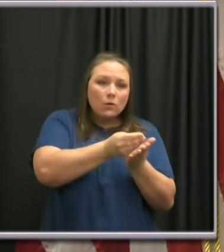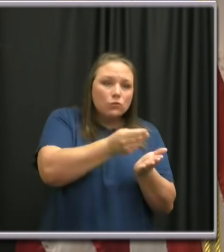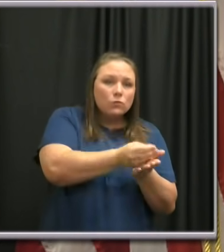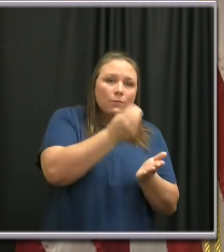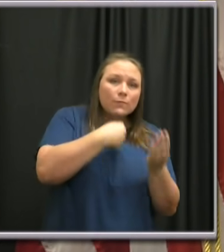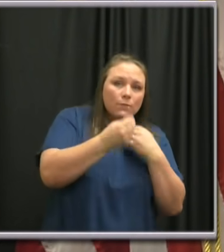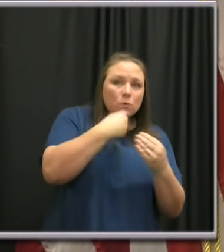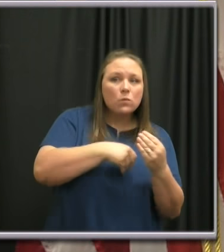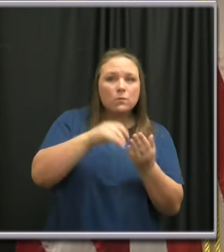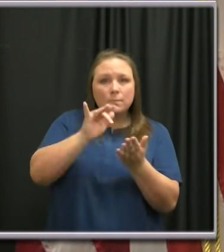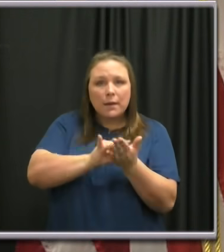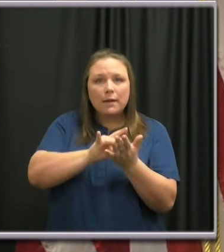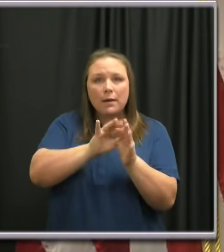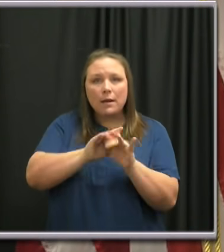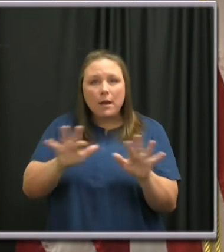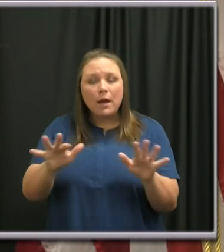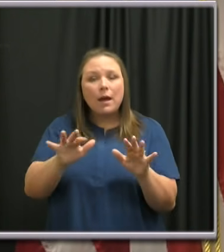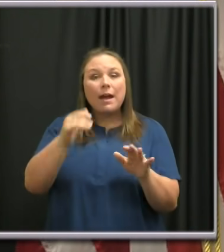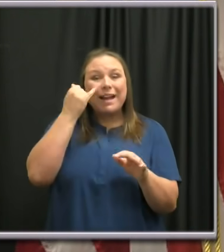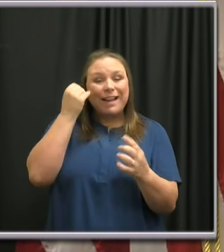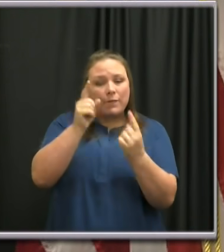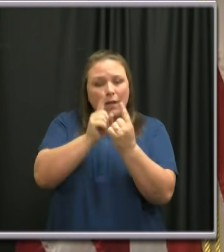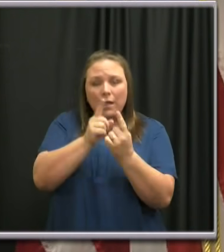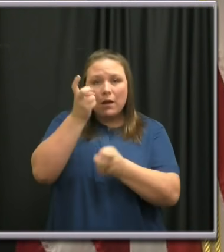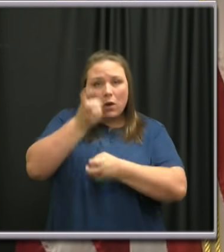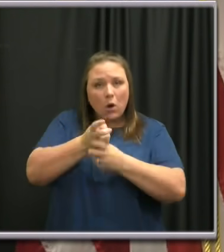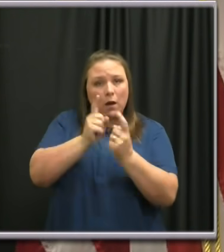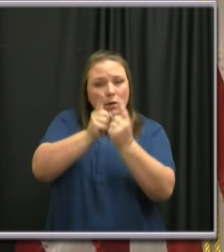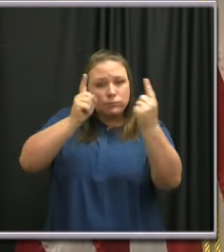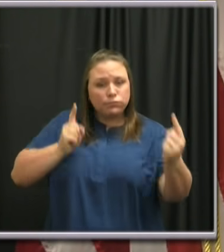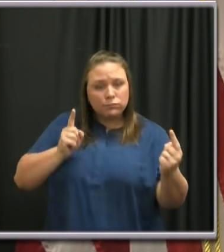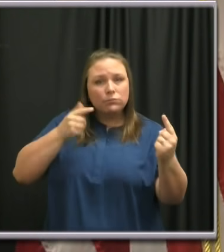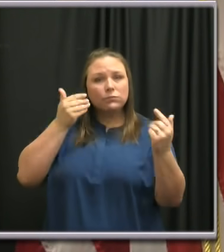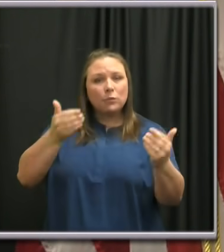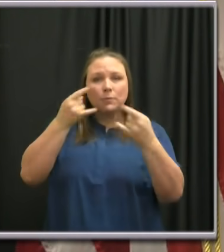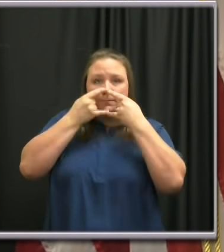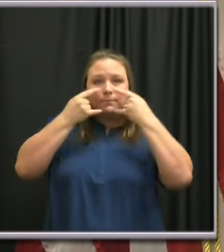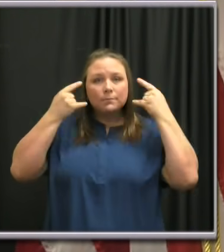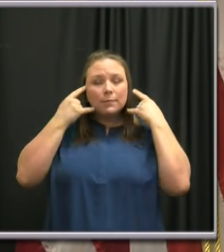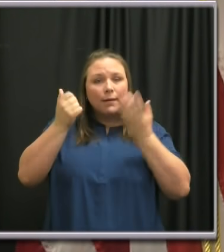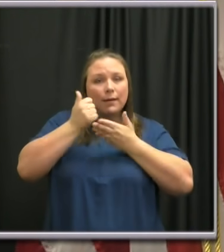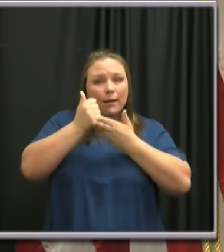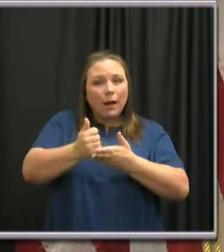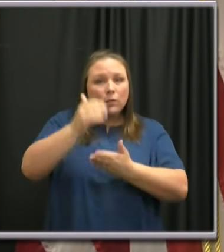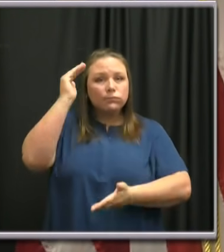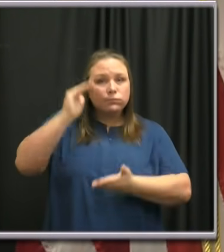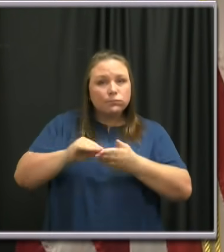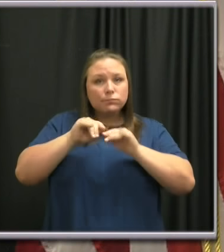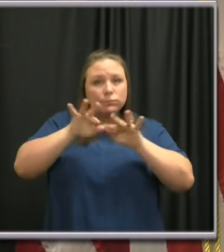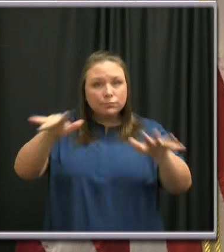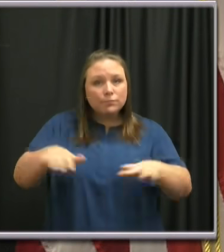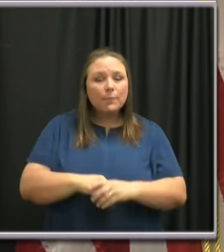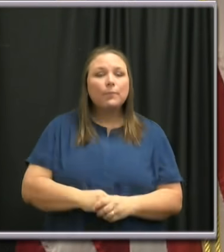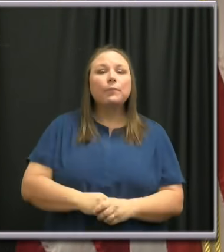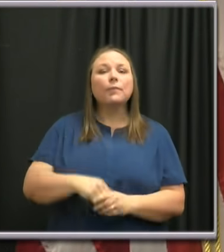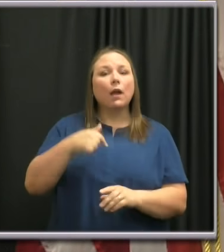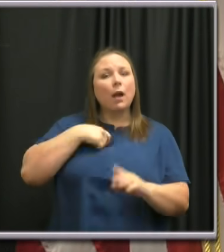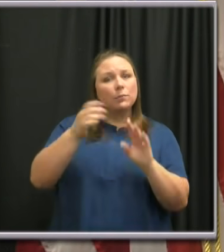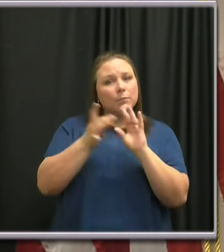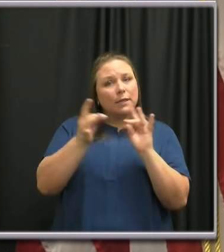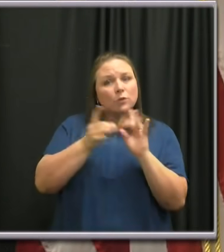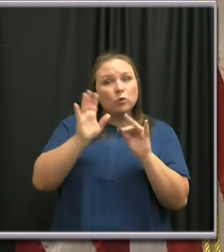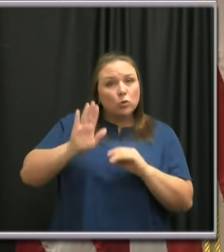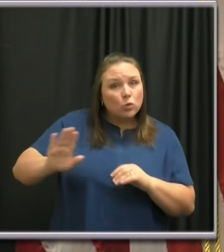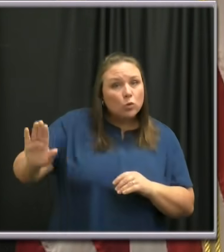coverings when social distancing is difficult to maintain in public settings. Now, as I've mentioned, your efforts will